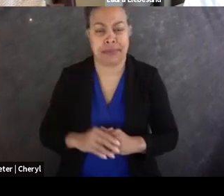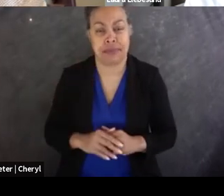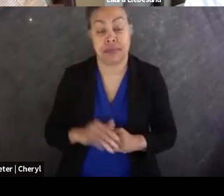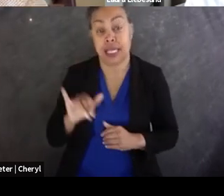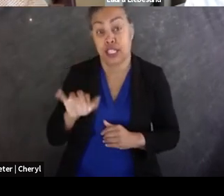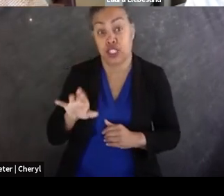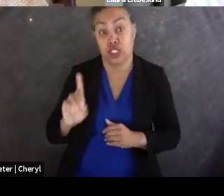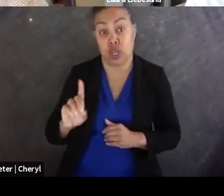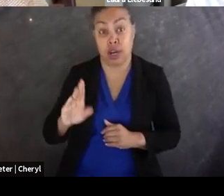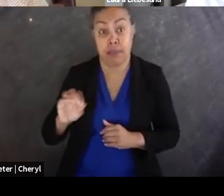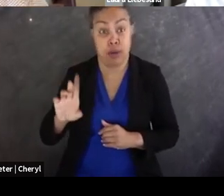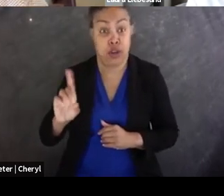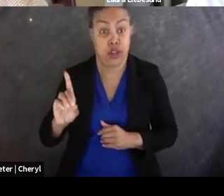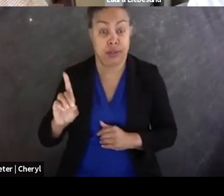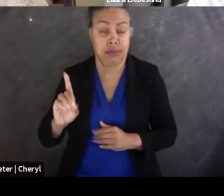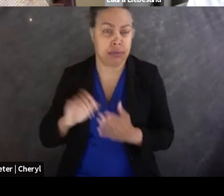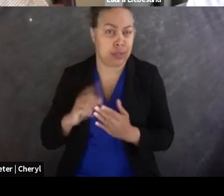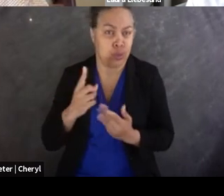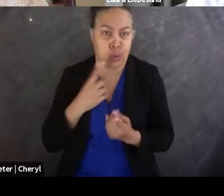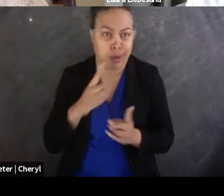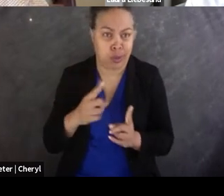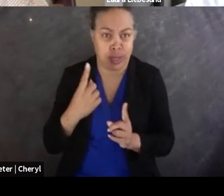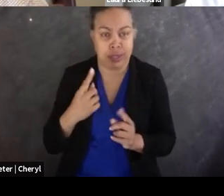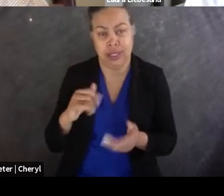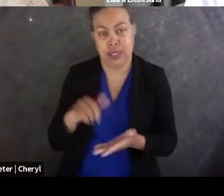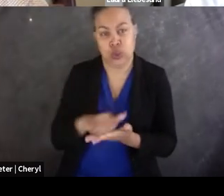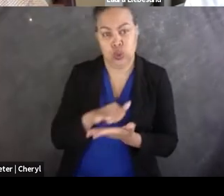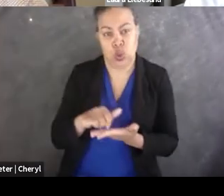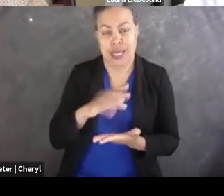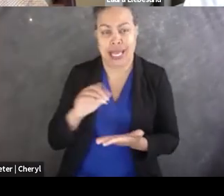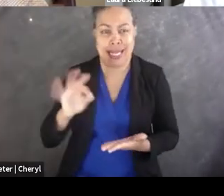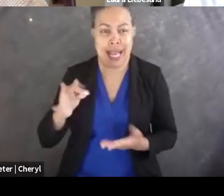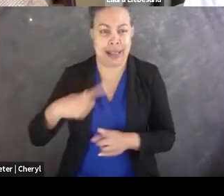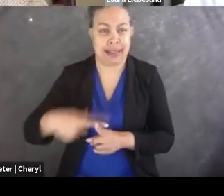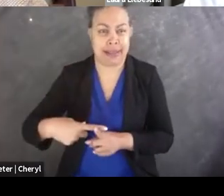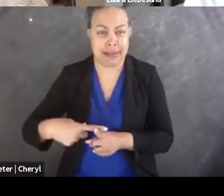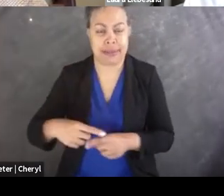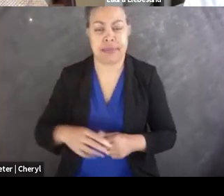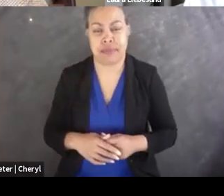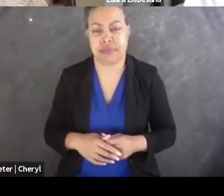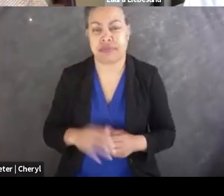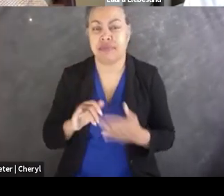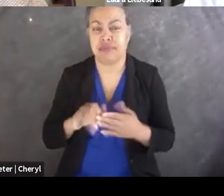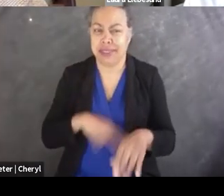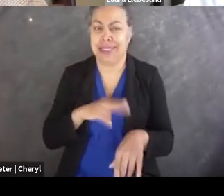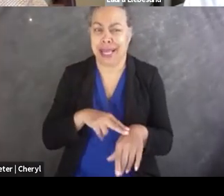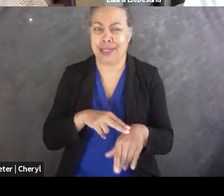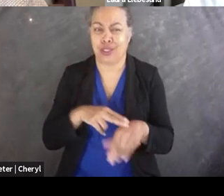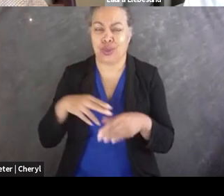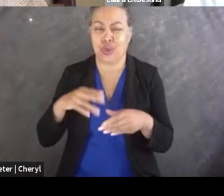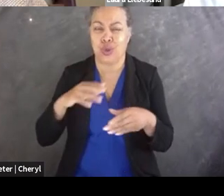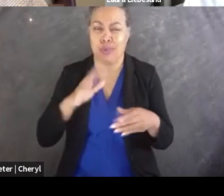Yardbird is one of the notable openings over at New York and 9th. That's a national chain,